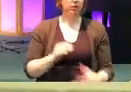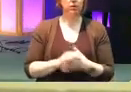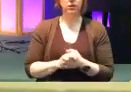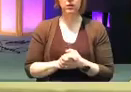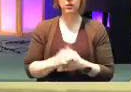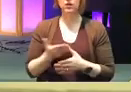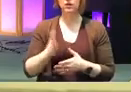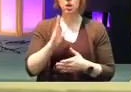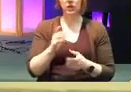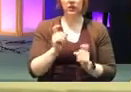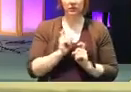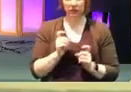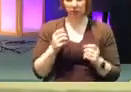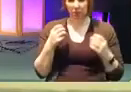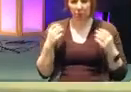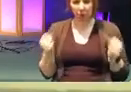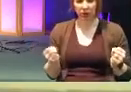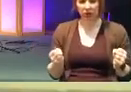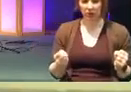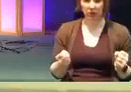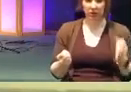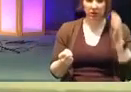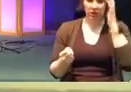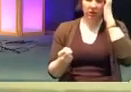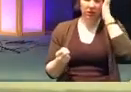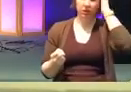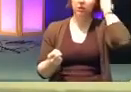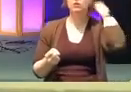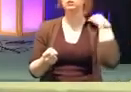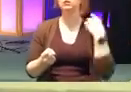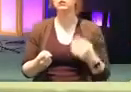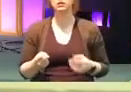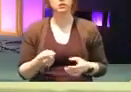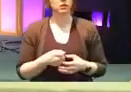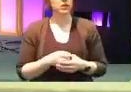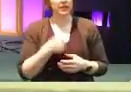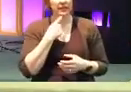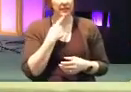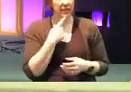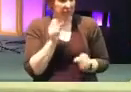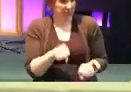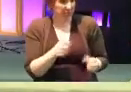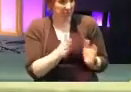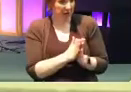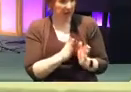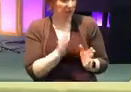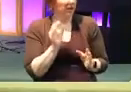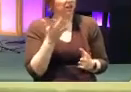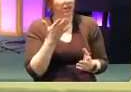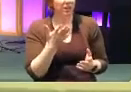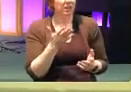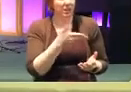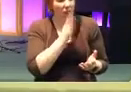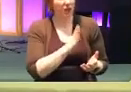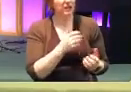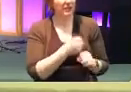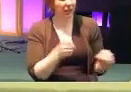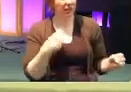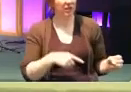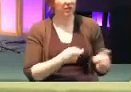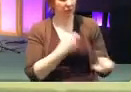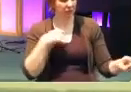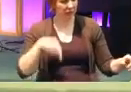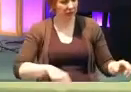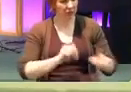God, grant us boldness, grant us courage. They could have prayed, God, get those people. They could have prayed, God, deliver us from this. God, save us from